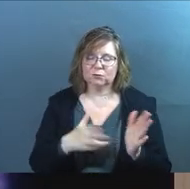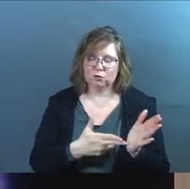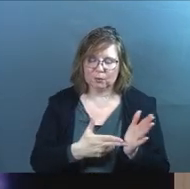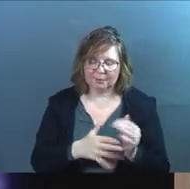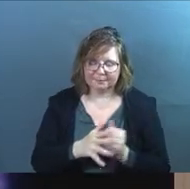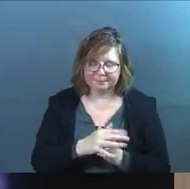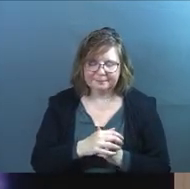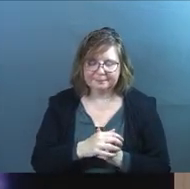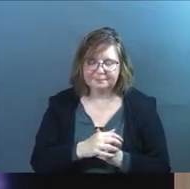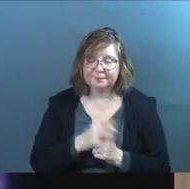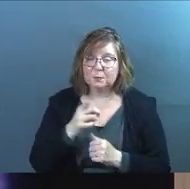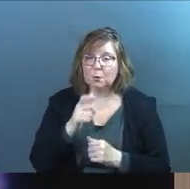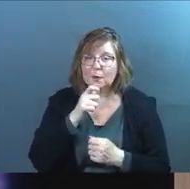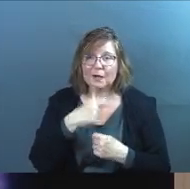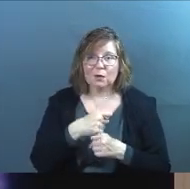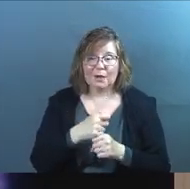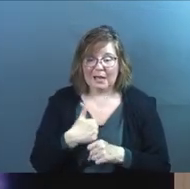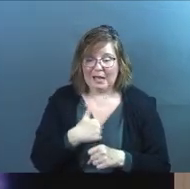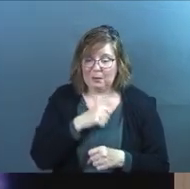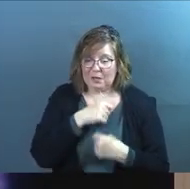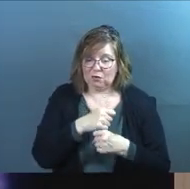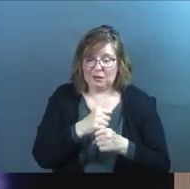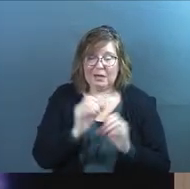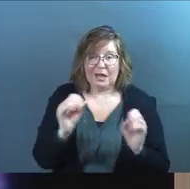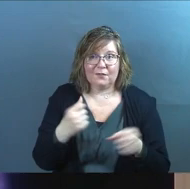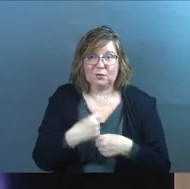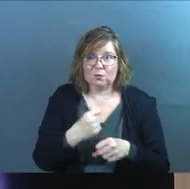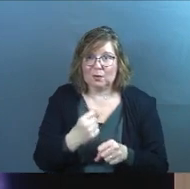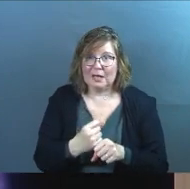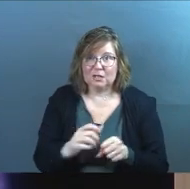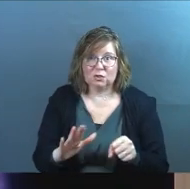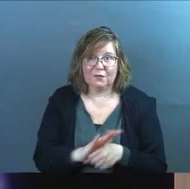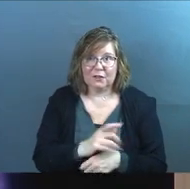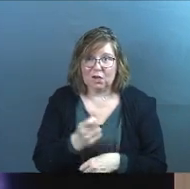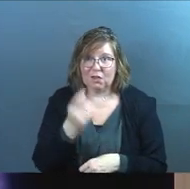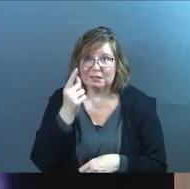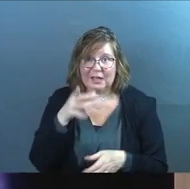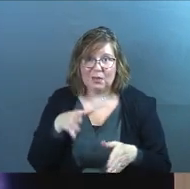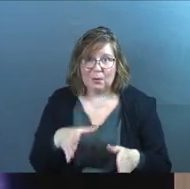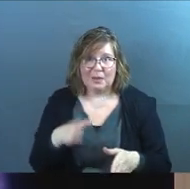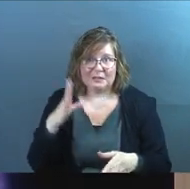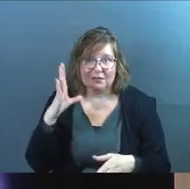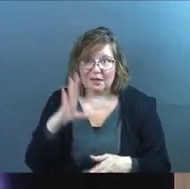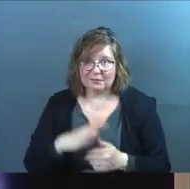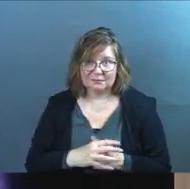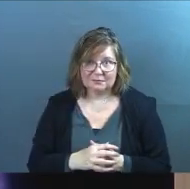truth. You were not created. I was not created. None of us were created to fully understand the ways of God.